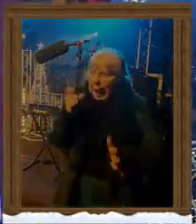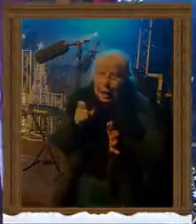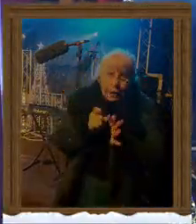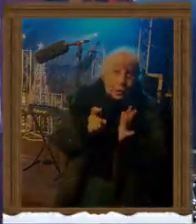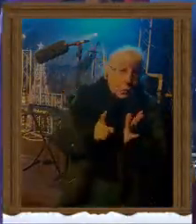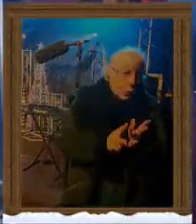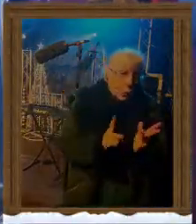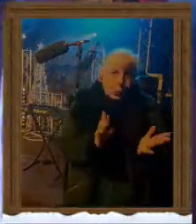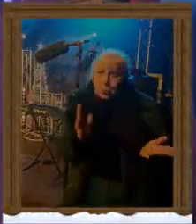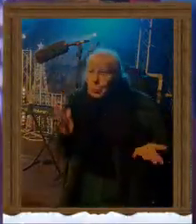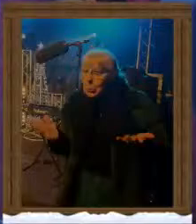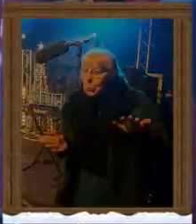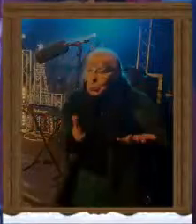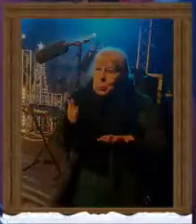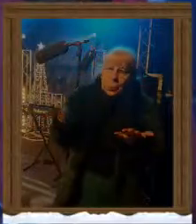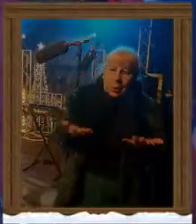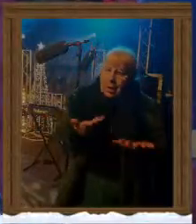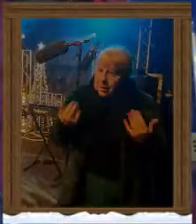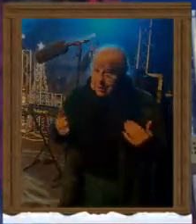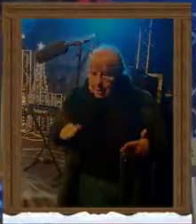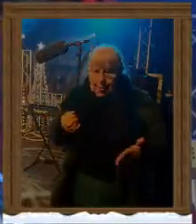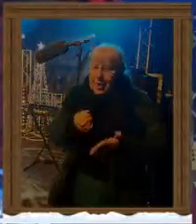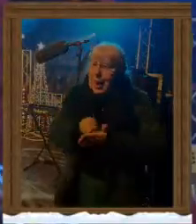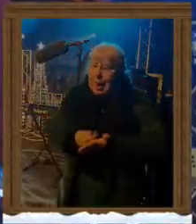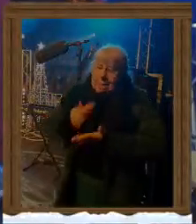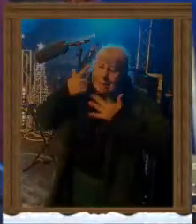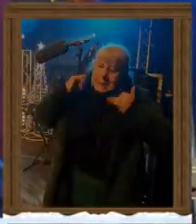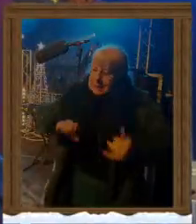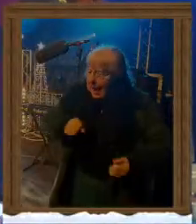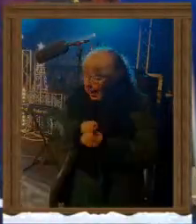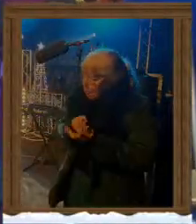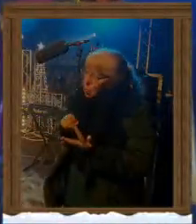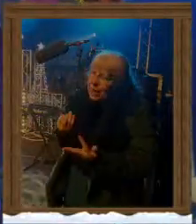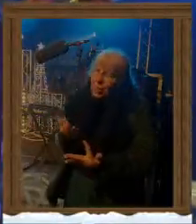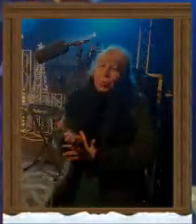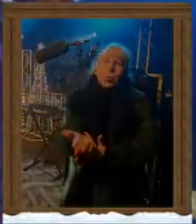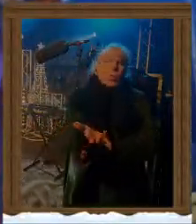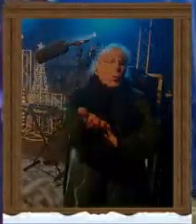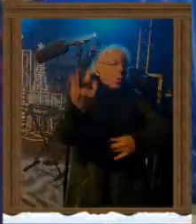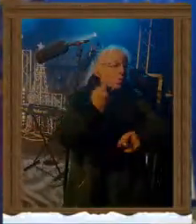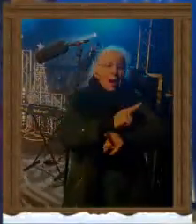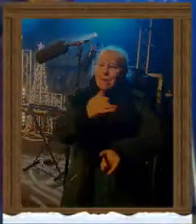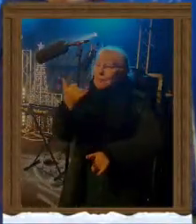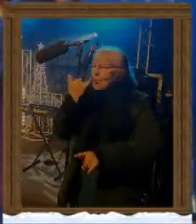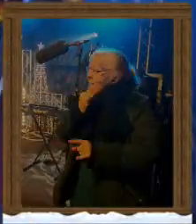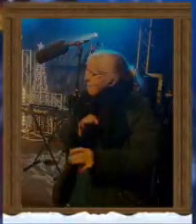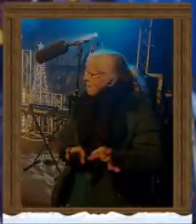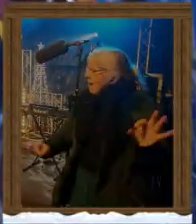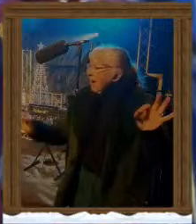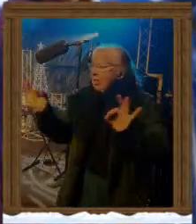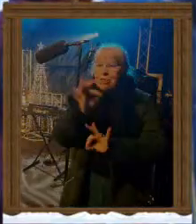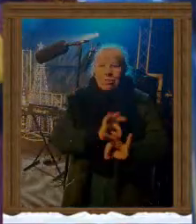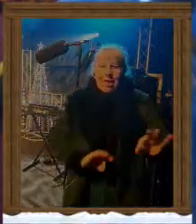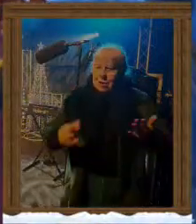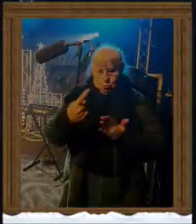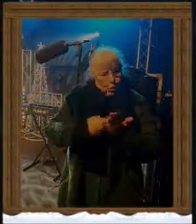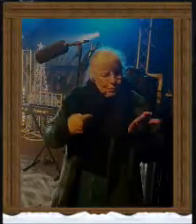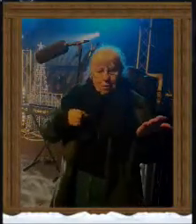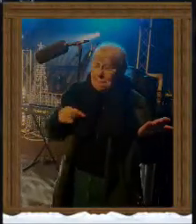can do to test the limits and break through. No right, no wrong, no rules for